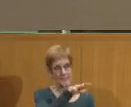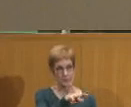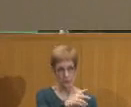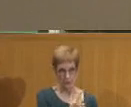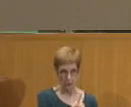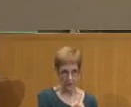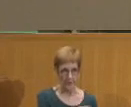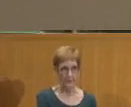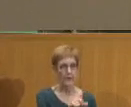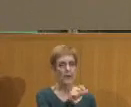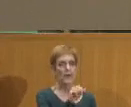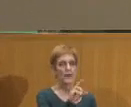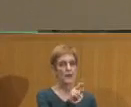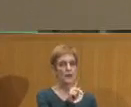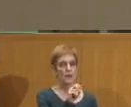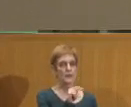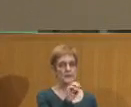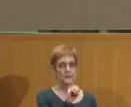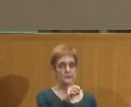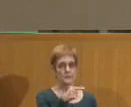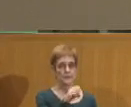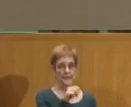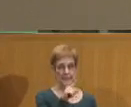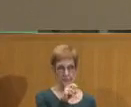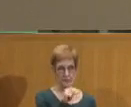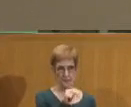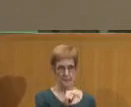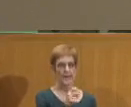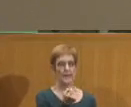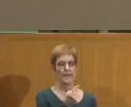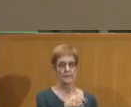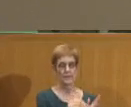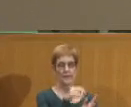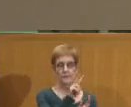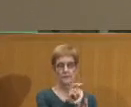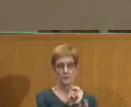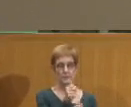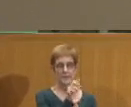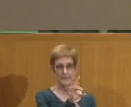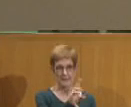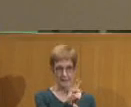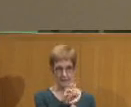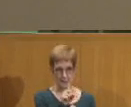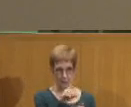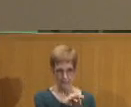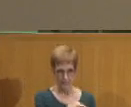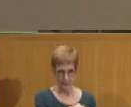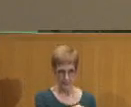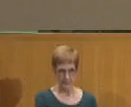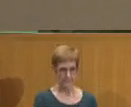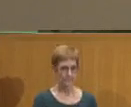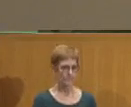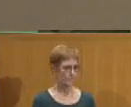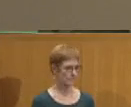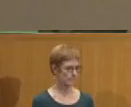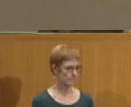20,459 votes, 78 write-ins. For the office of City Council at